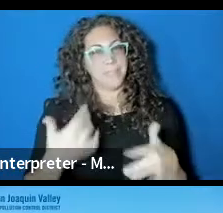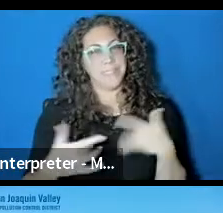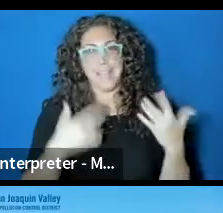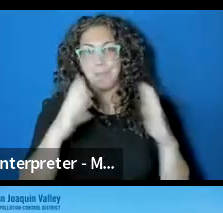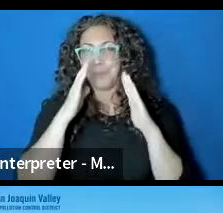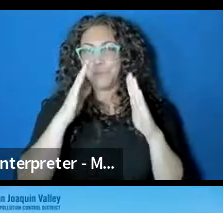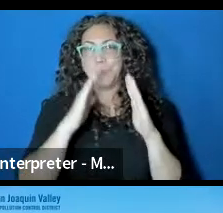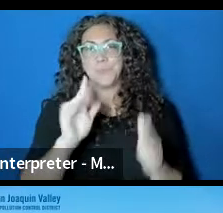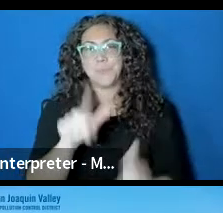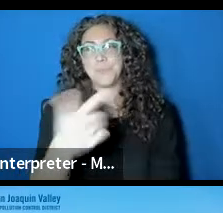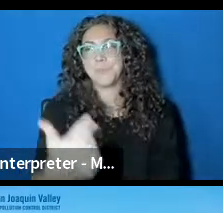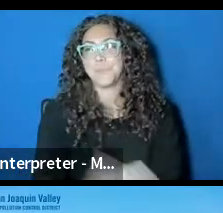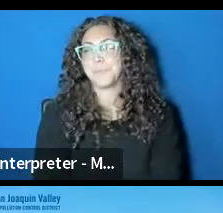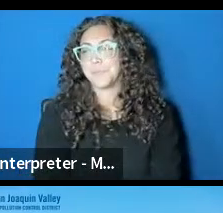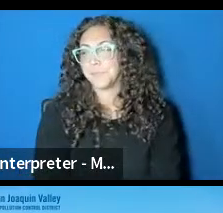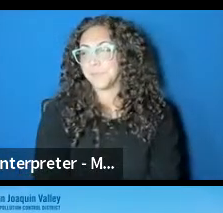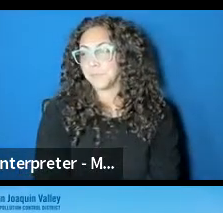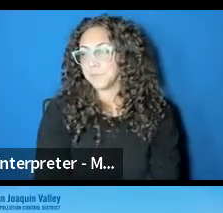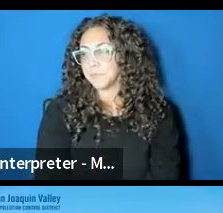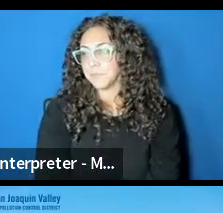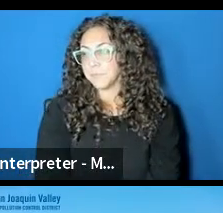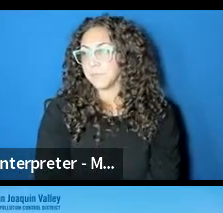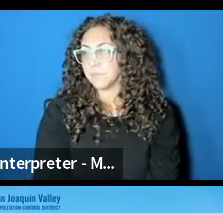to you guys.